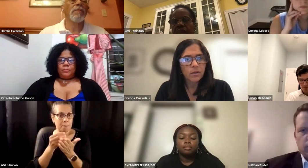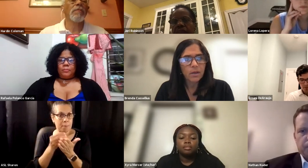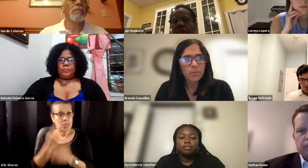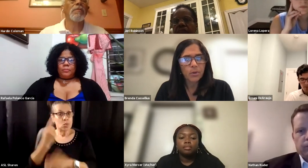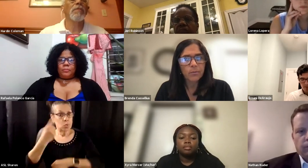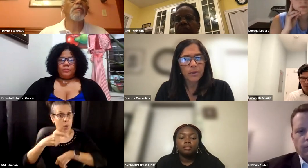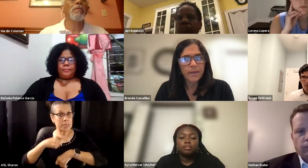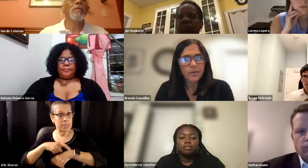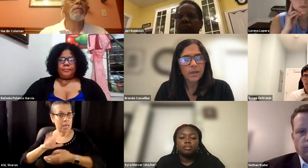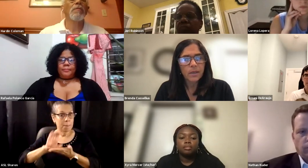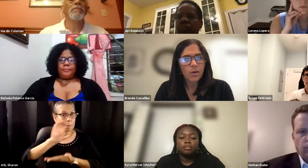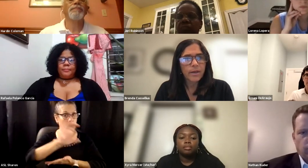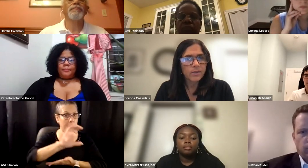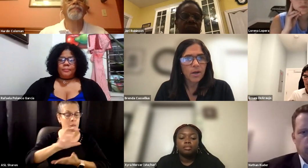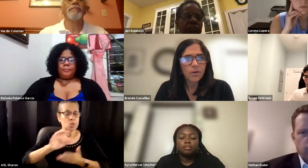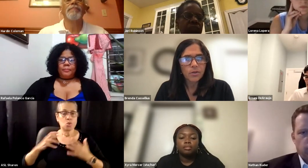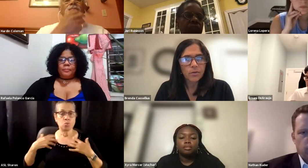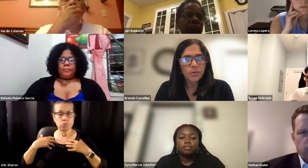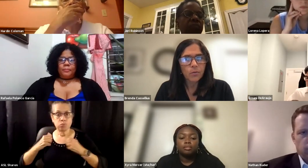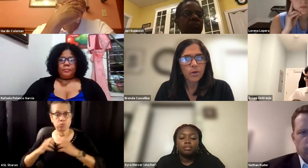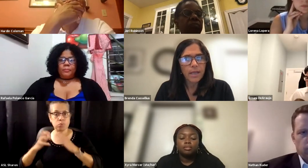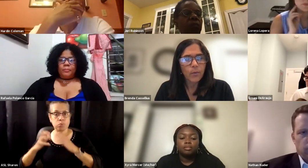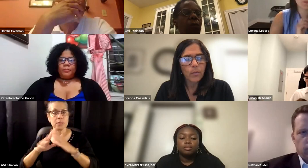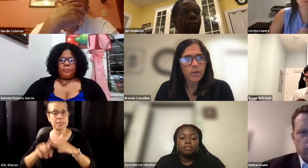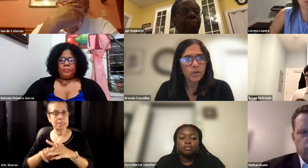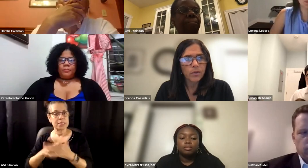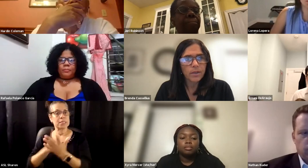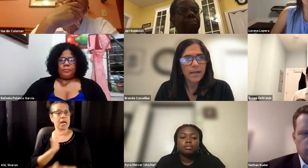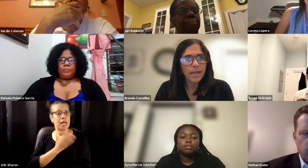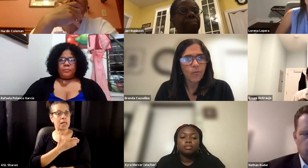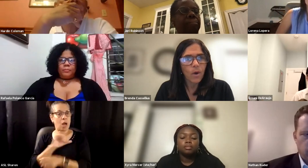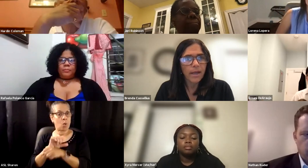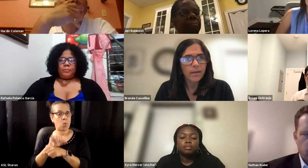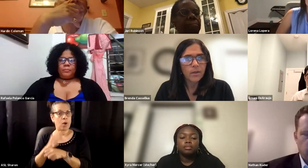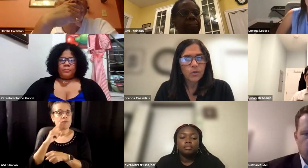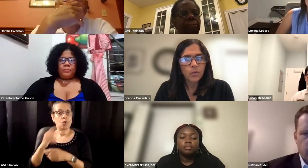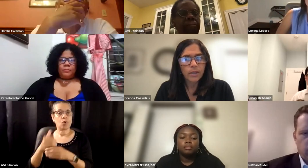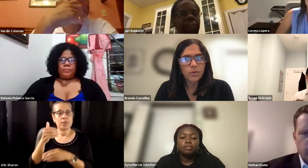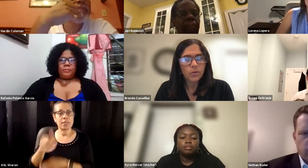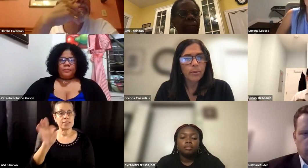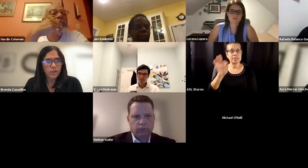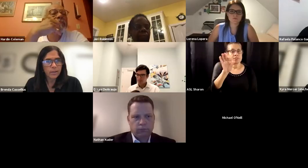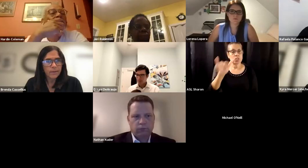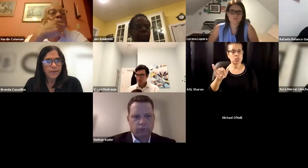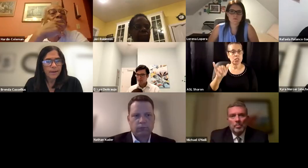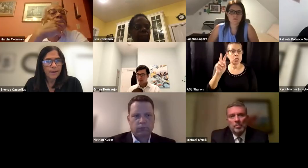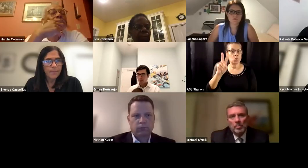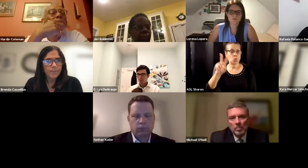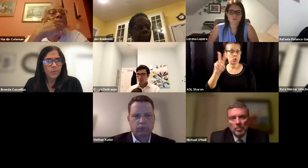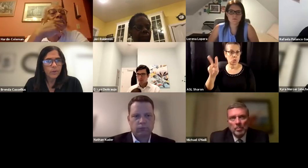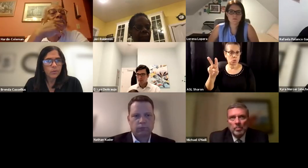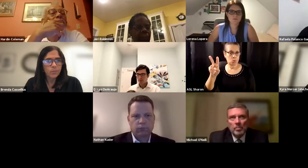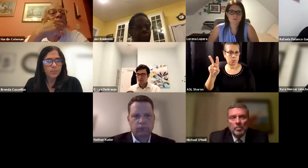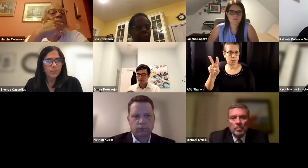and put in place a great start to the work that we want to do in the next fy 22 budget